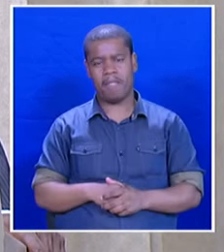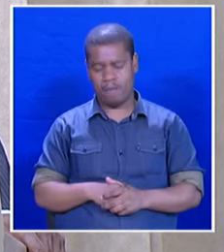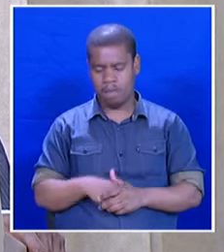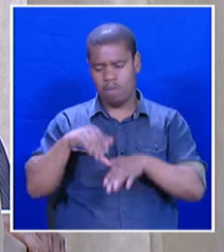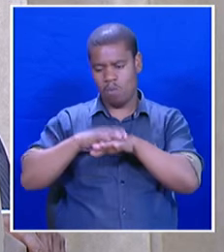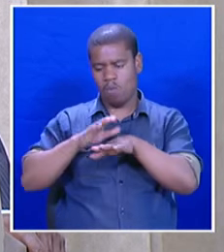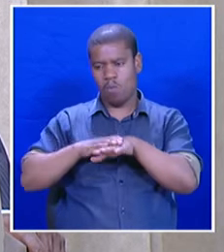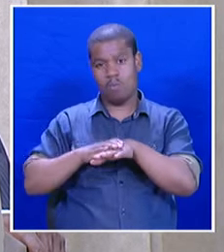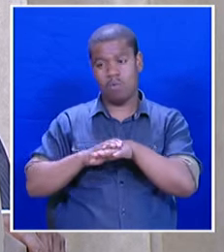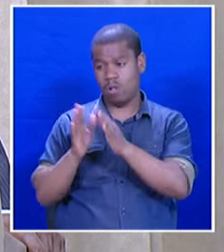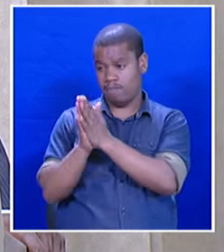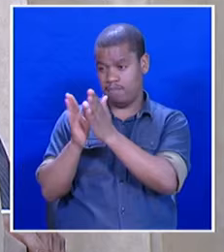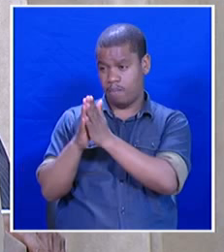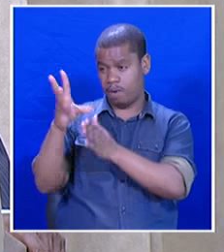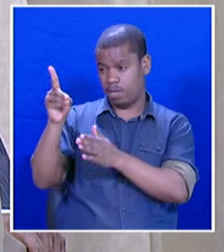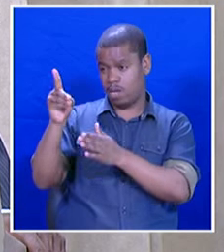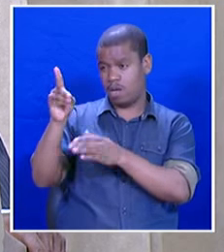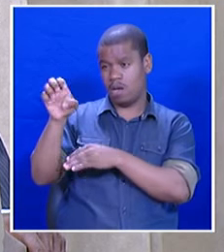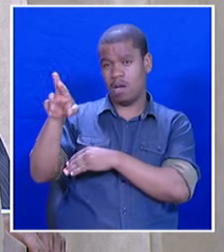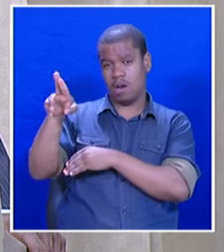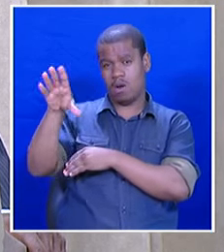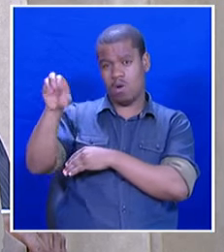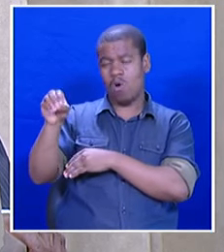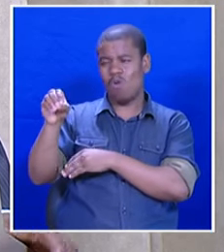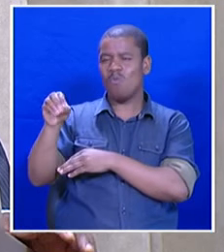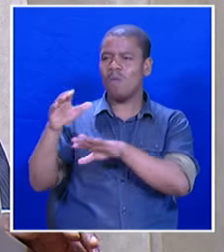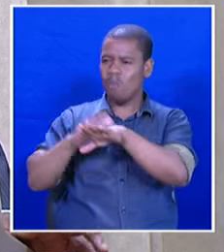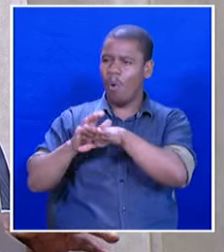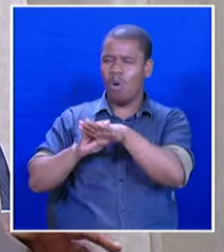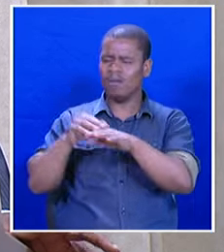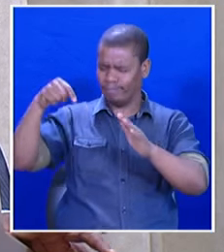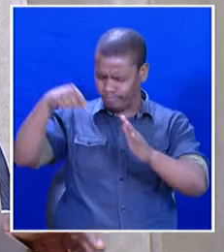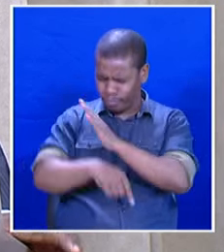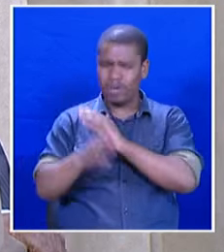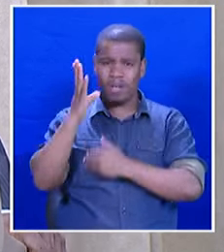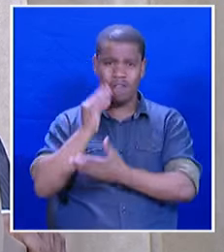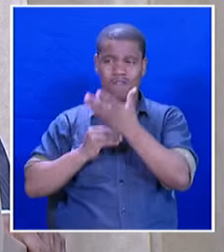to give chapter and verse precisely of all the initiatives